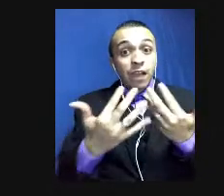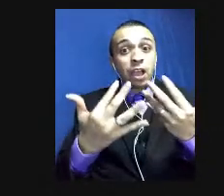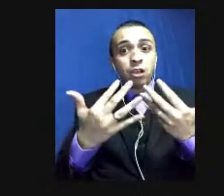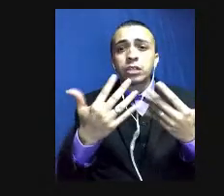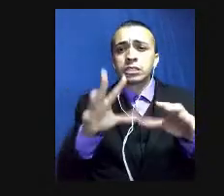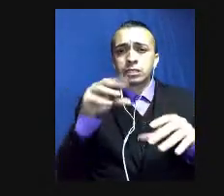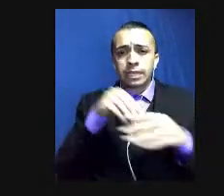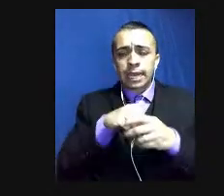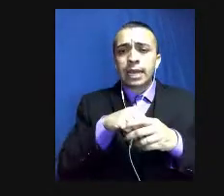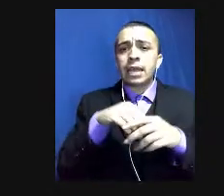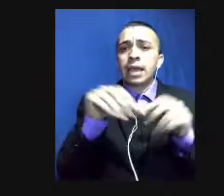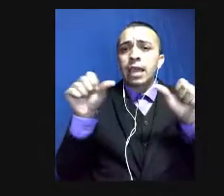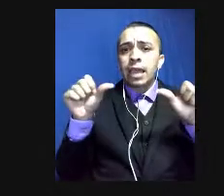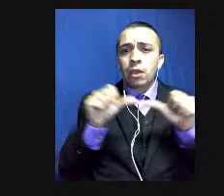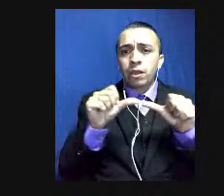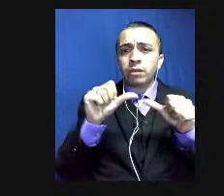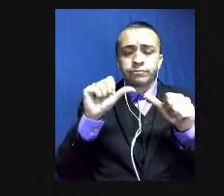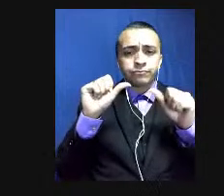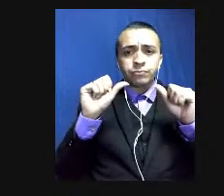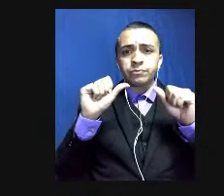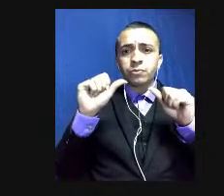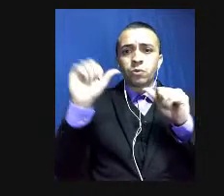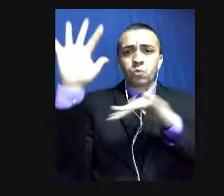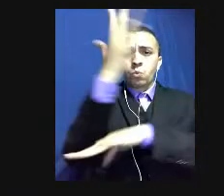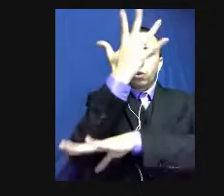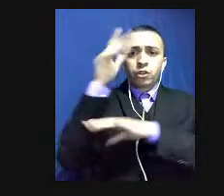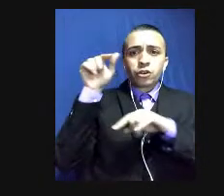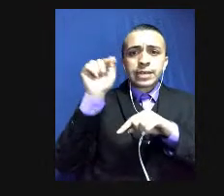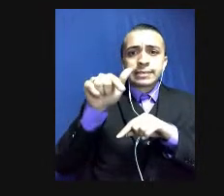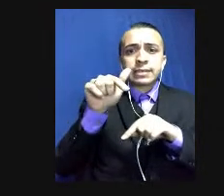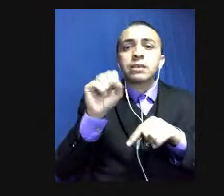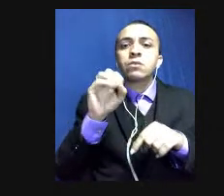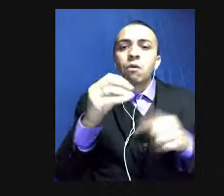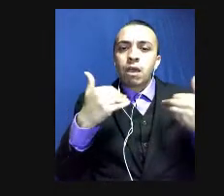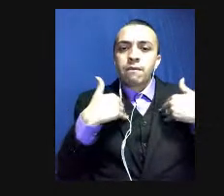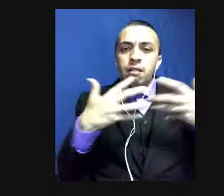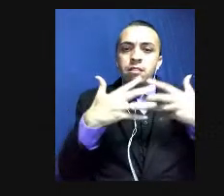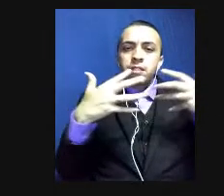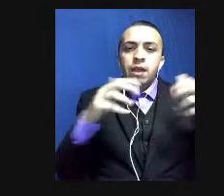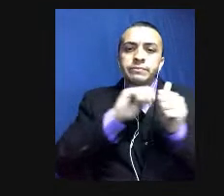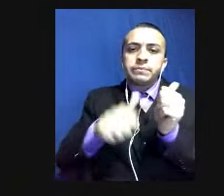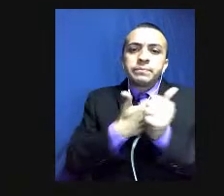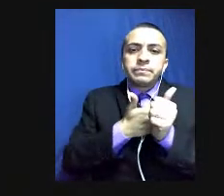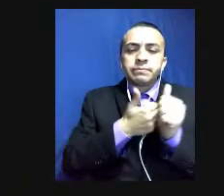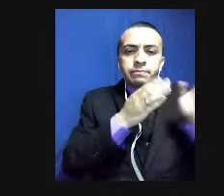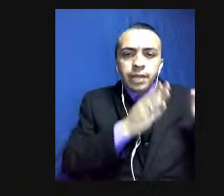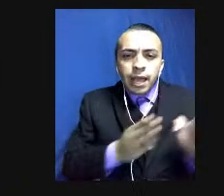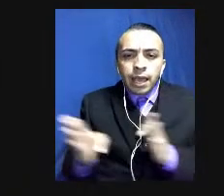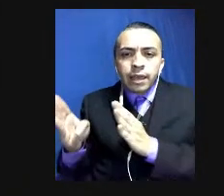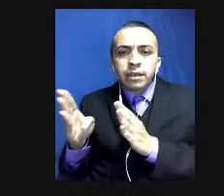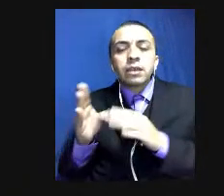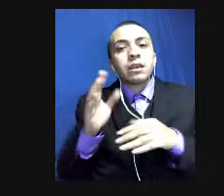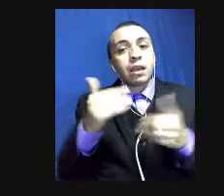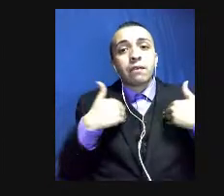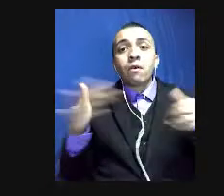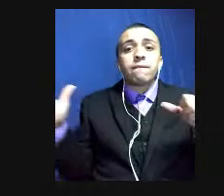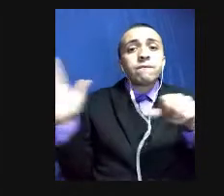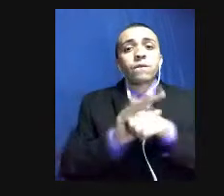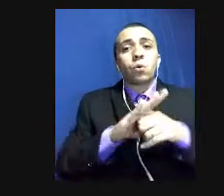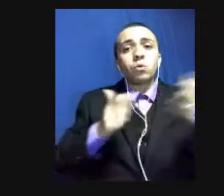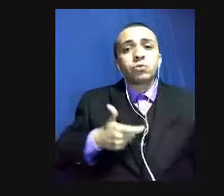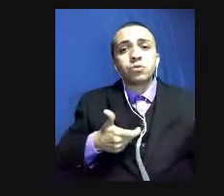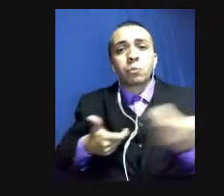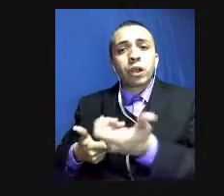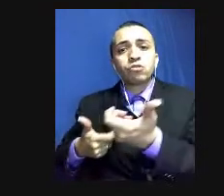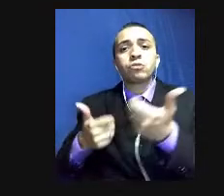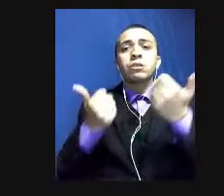wilderness areas. And with that, there's a lot of strategic operations going on right there. This is a full suppression fire. There is